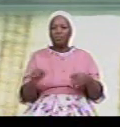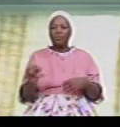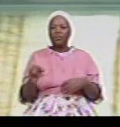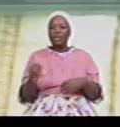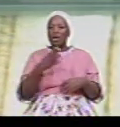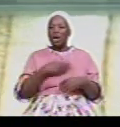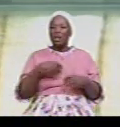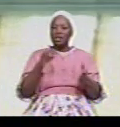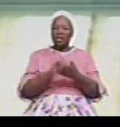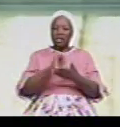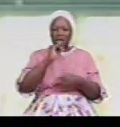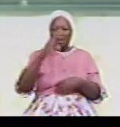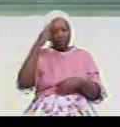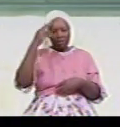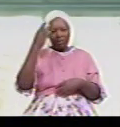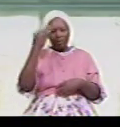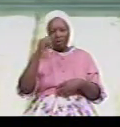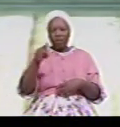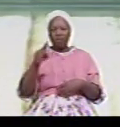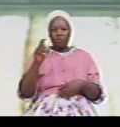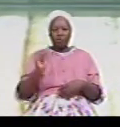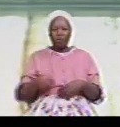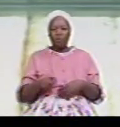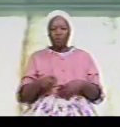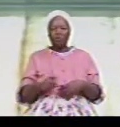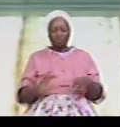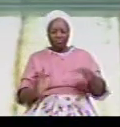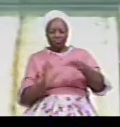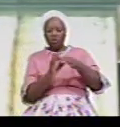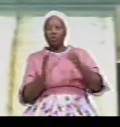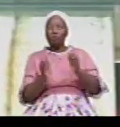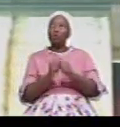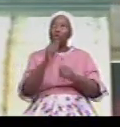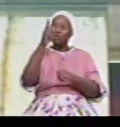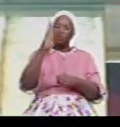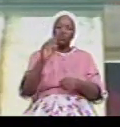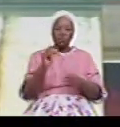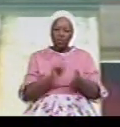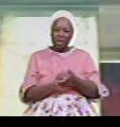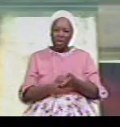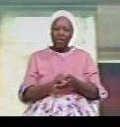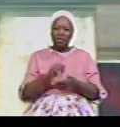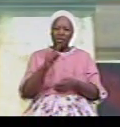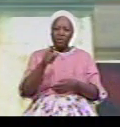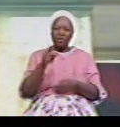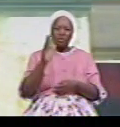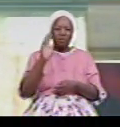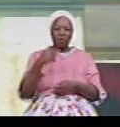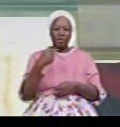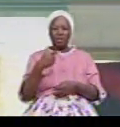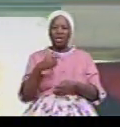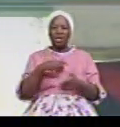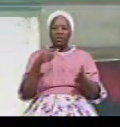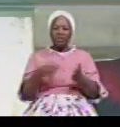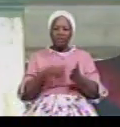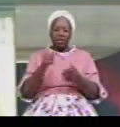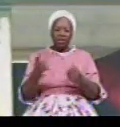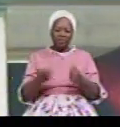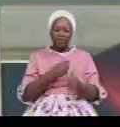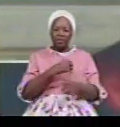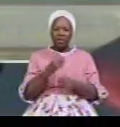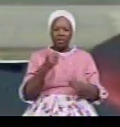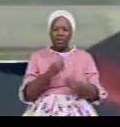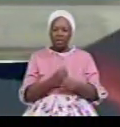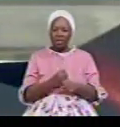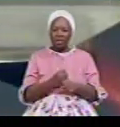the reason you need to link up with him, so that he'll say, "This is the first year. This is